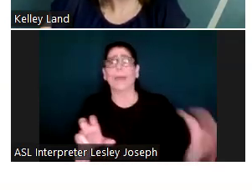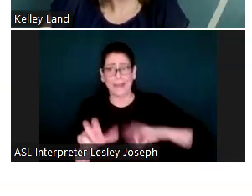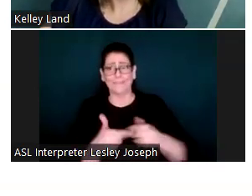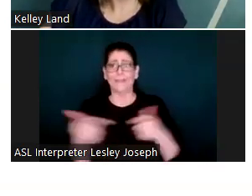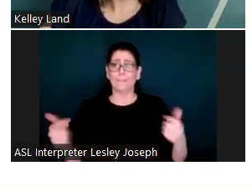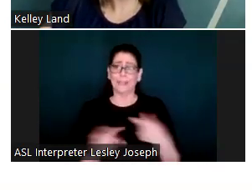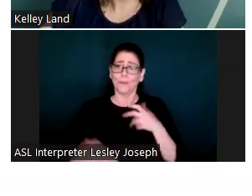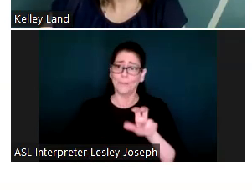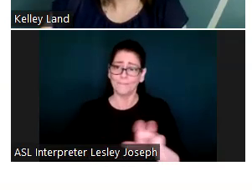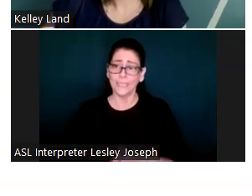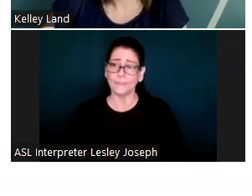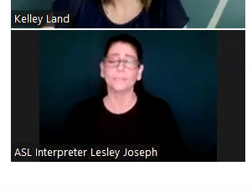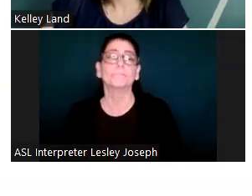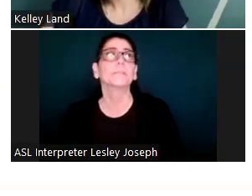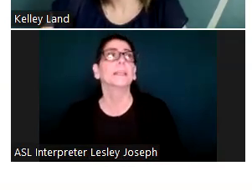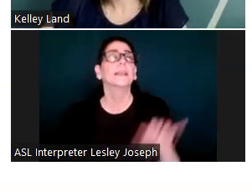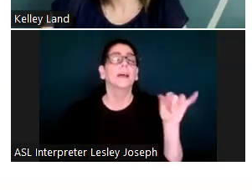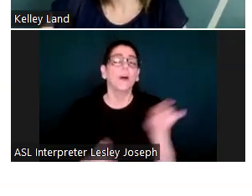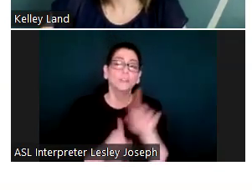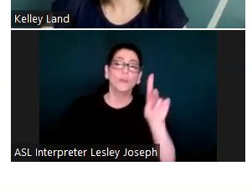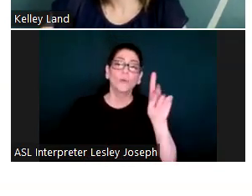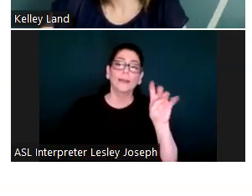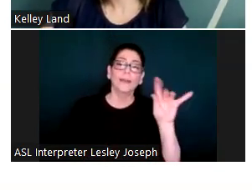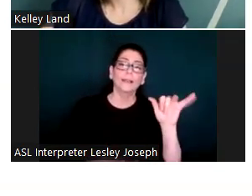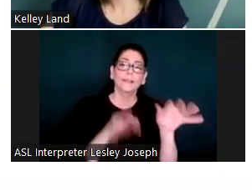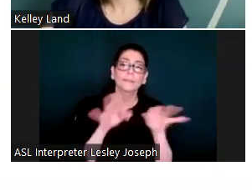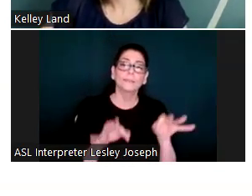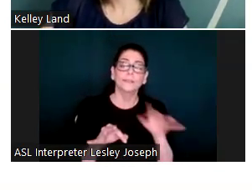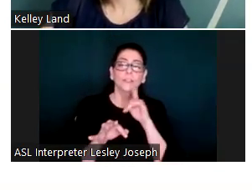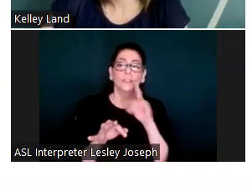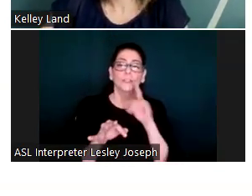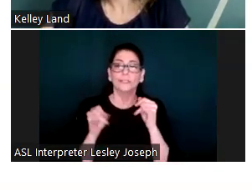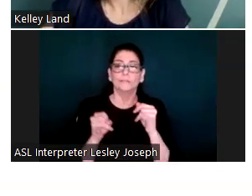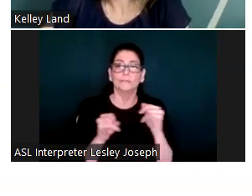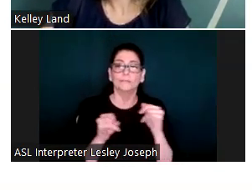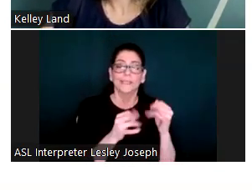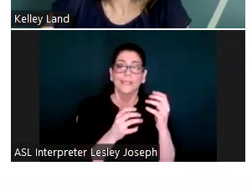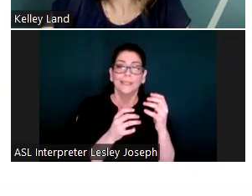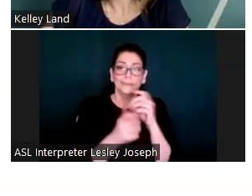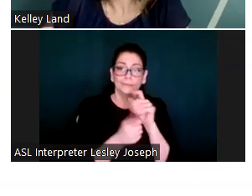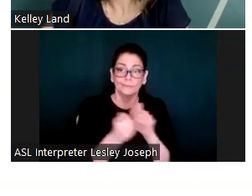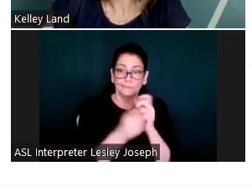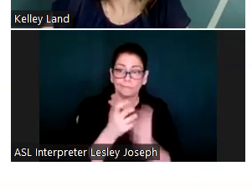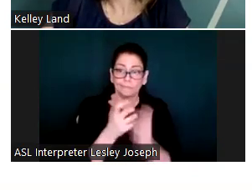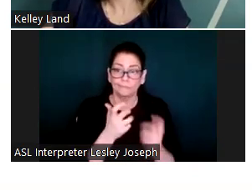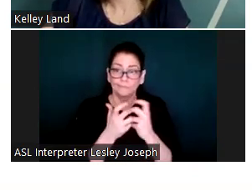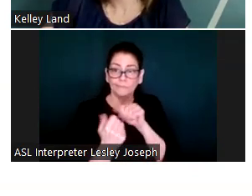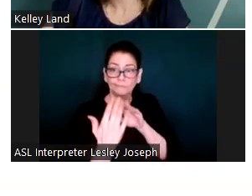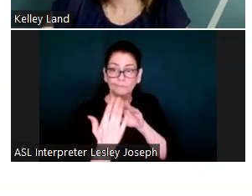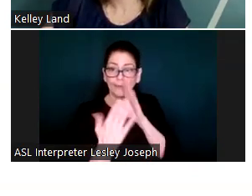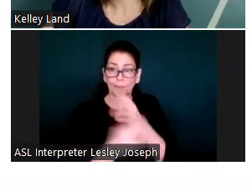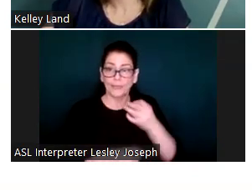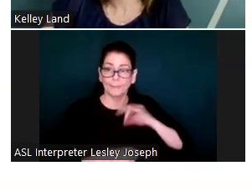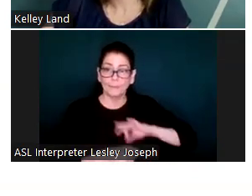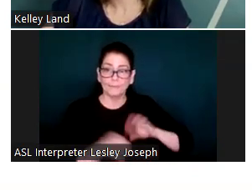to what Kelly's described, which are some of the very individualized, tailored approaches by getting that benefits planner, hooking them